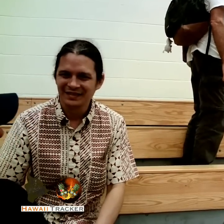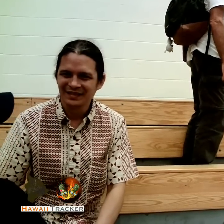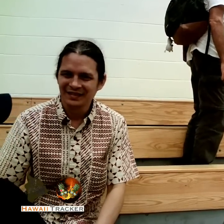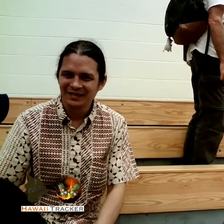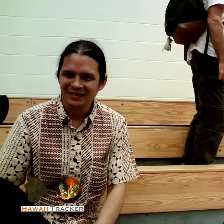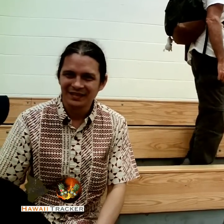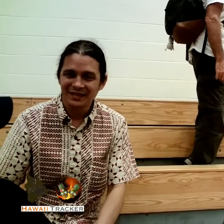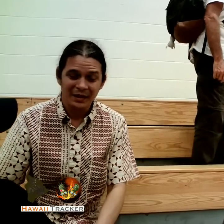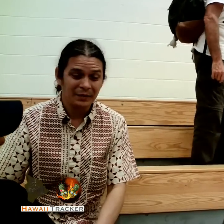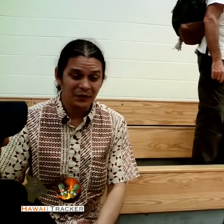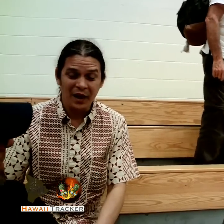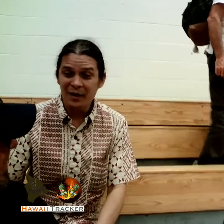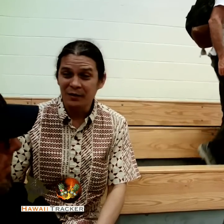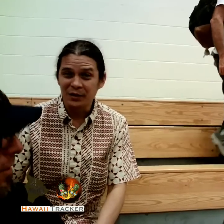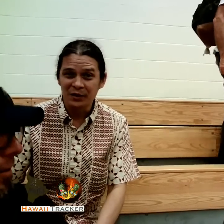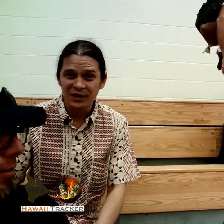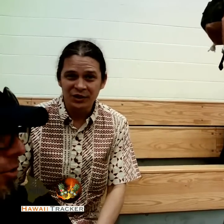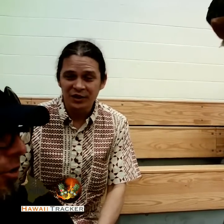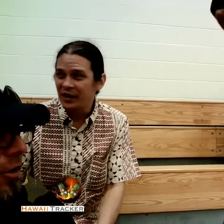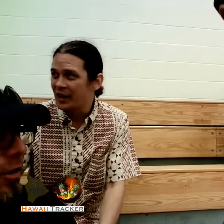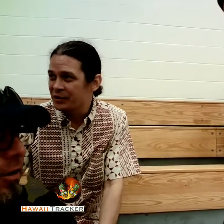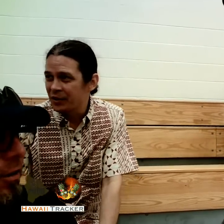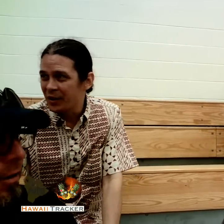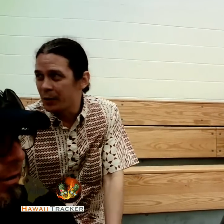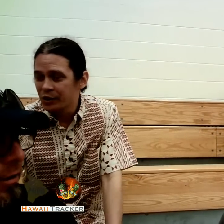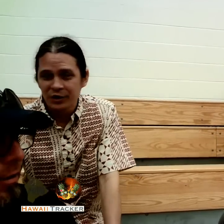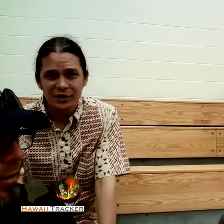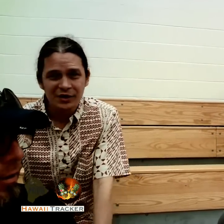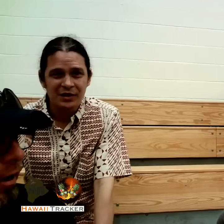That was a long one, huh? Not good.